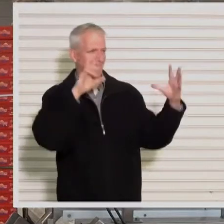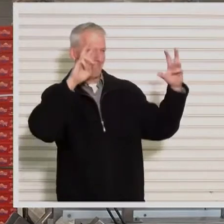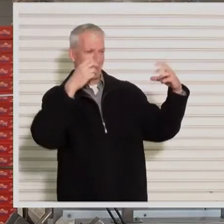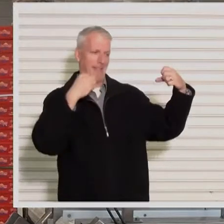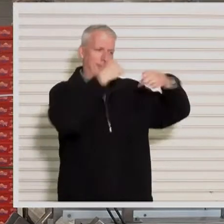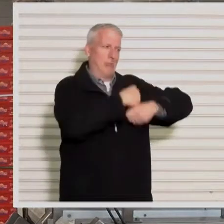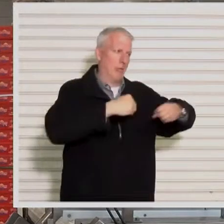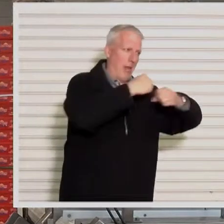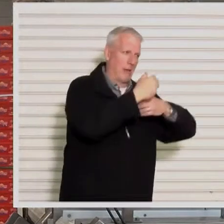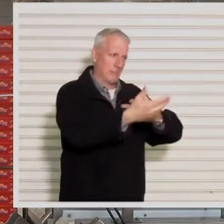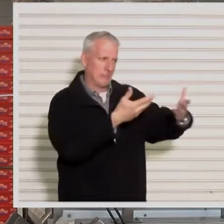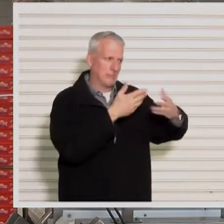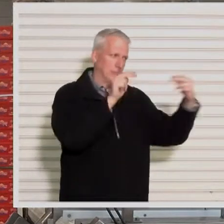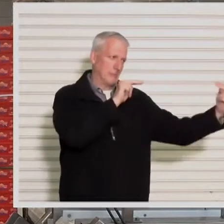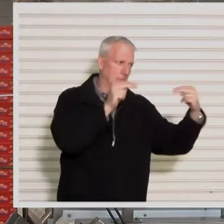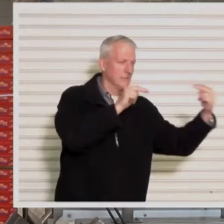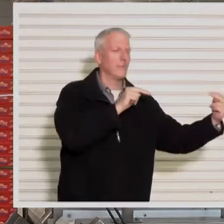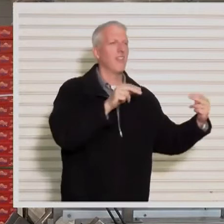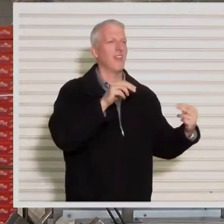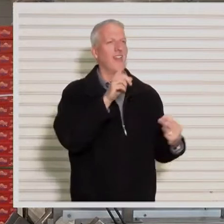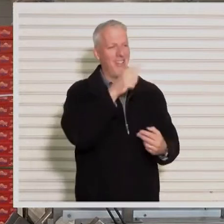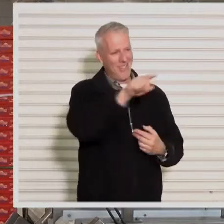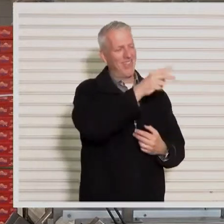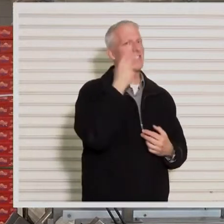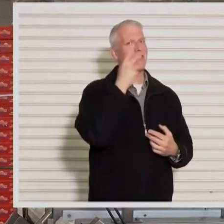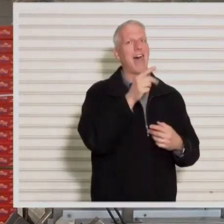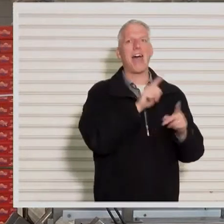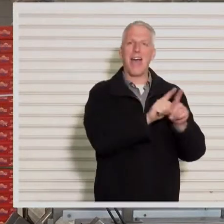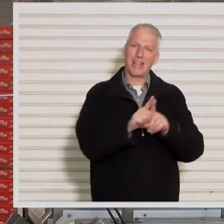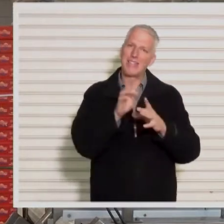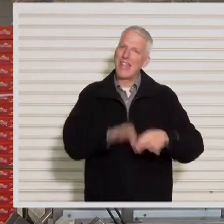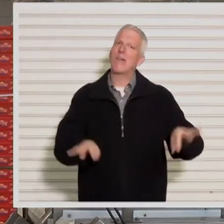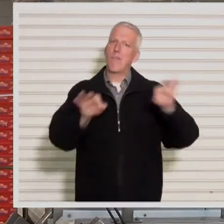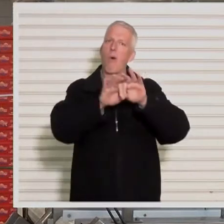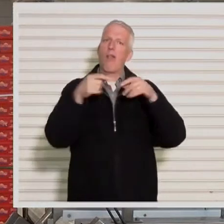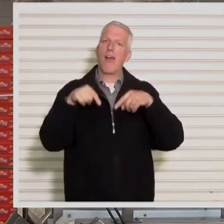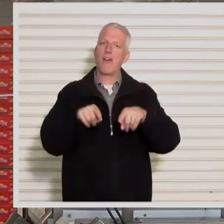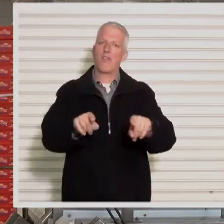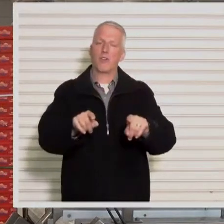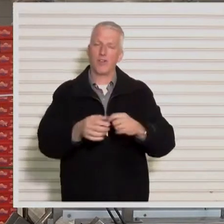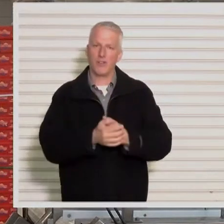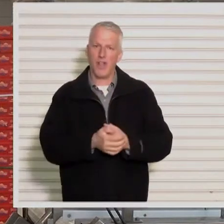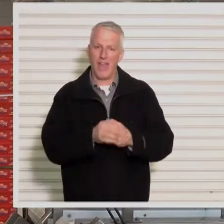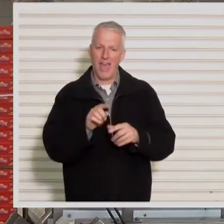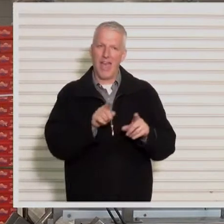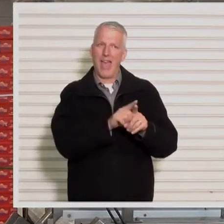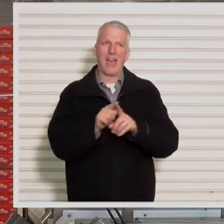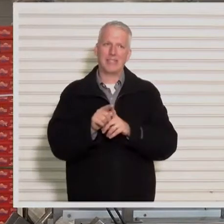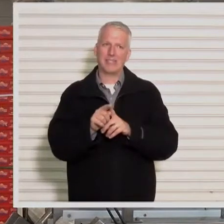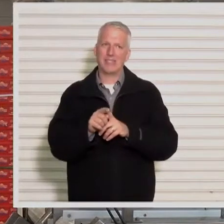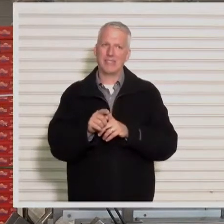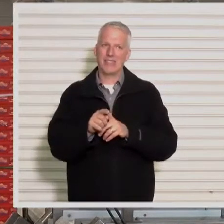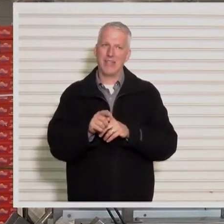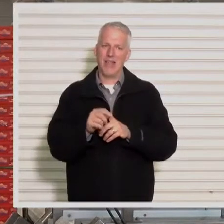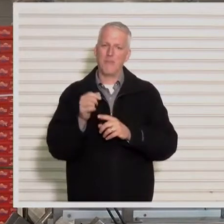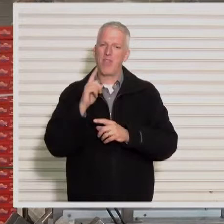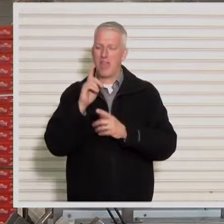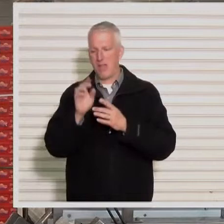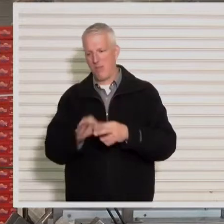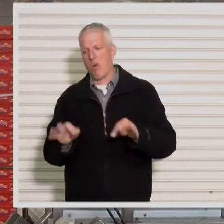day, they saw this as an important effort, as well as our County Department of Public